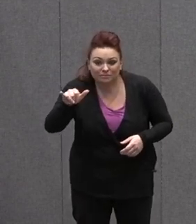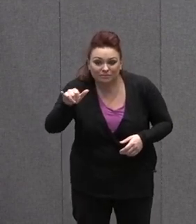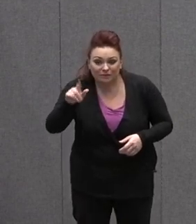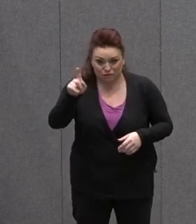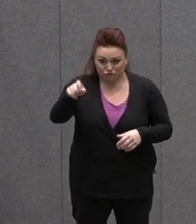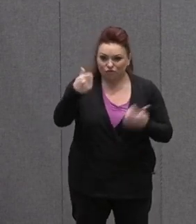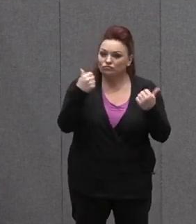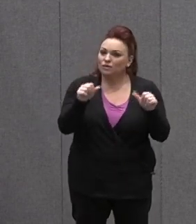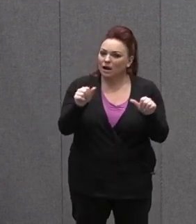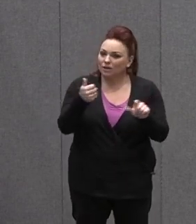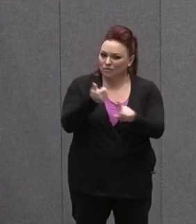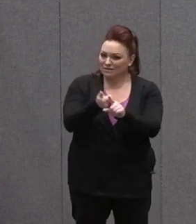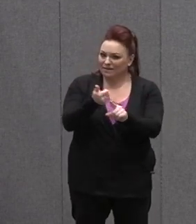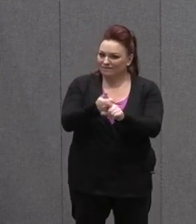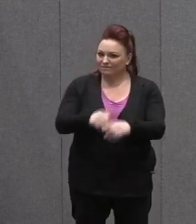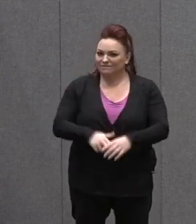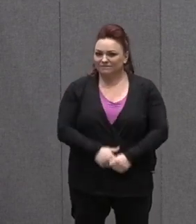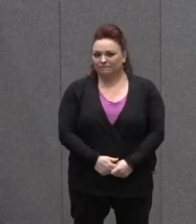should try it.